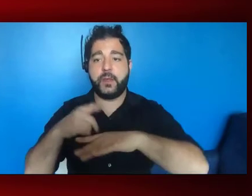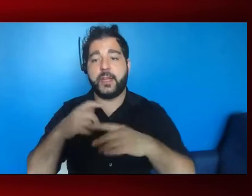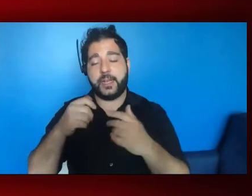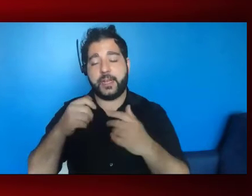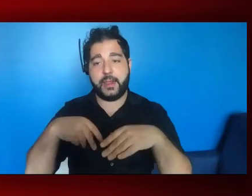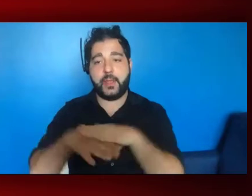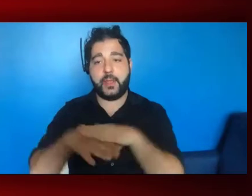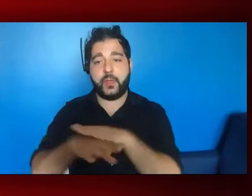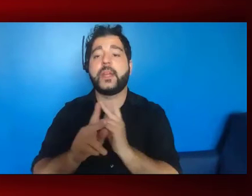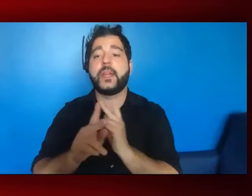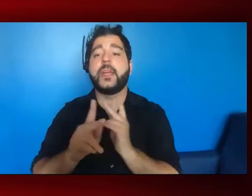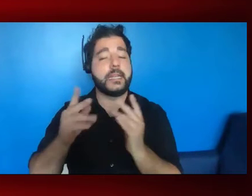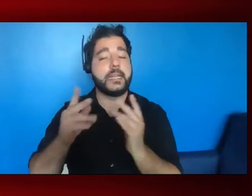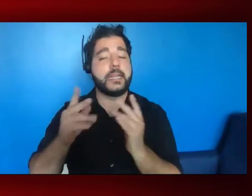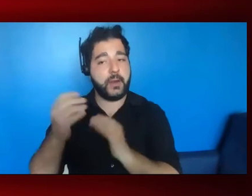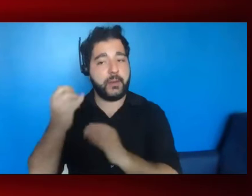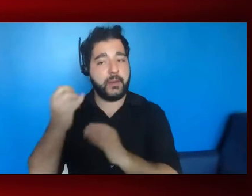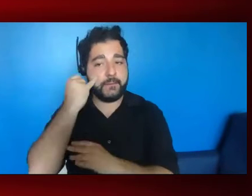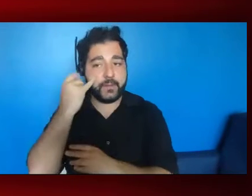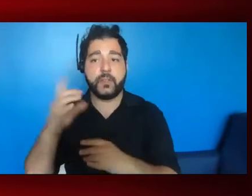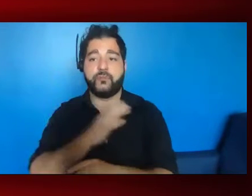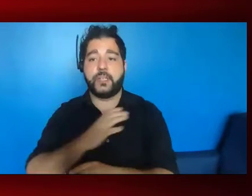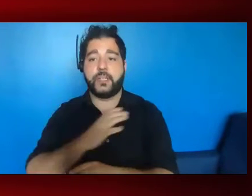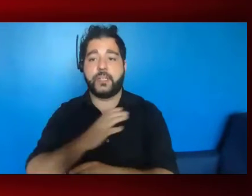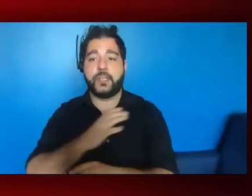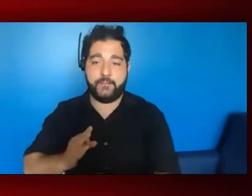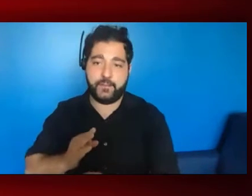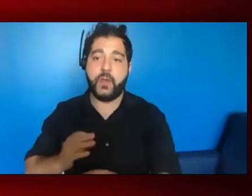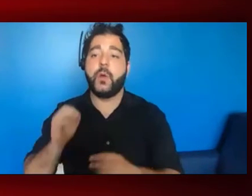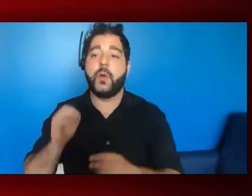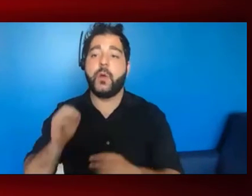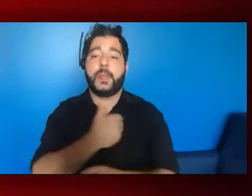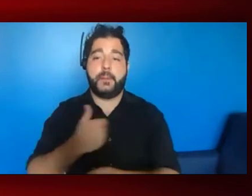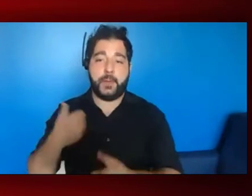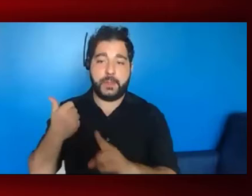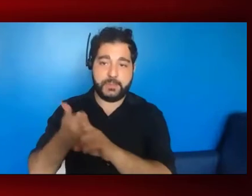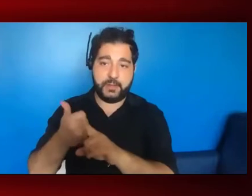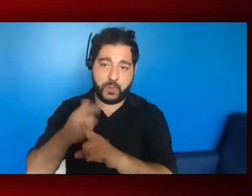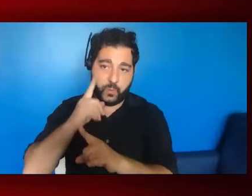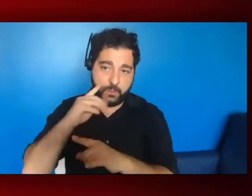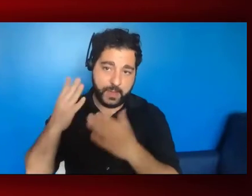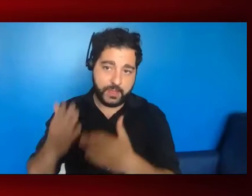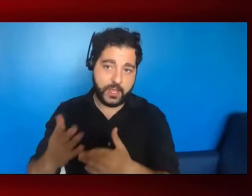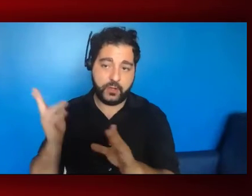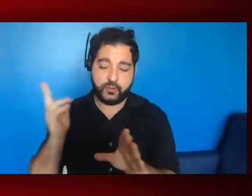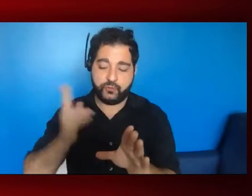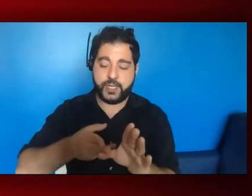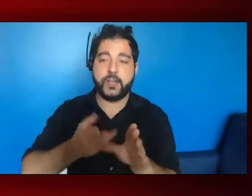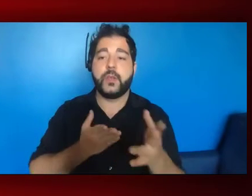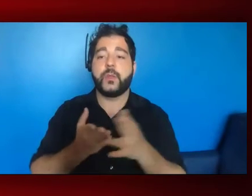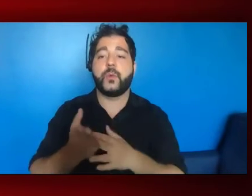if the congressional staff or the member is going to be only joining via